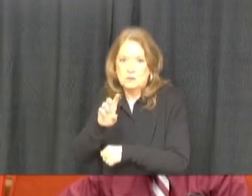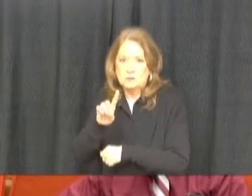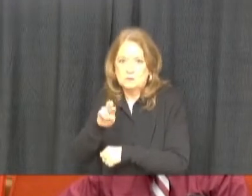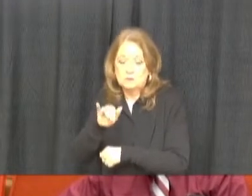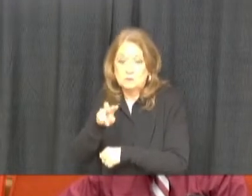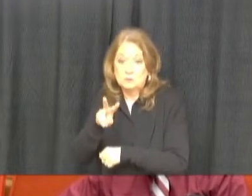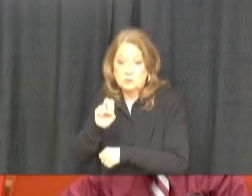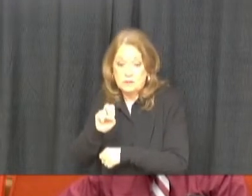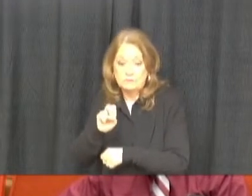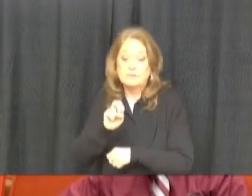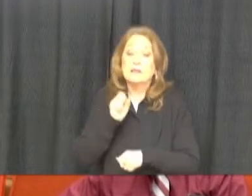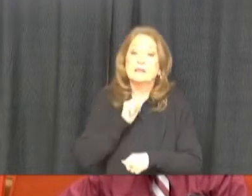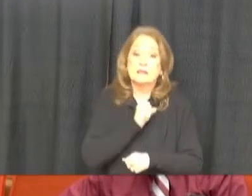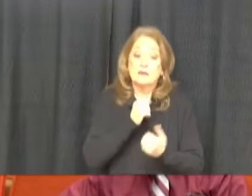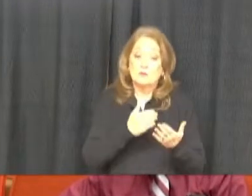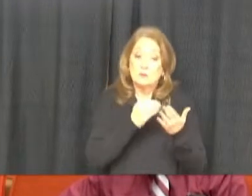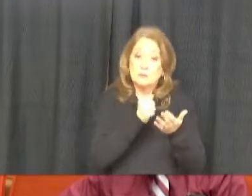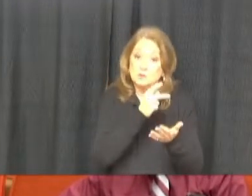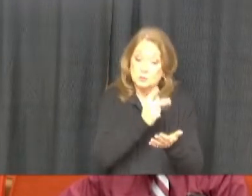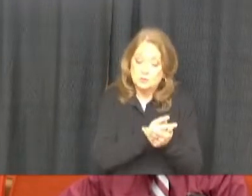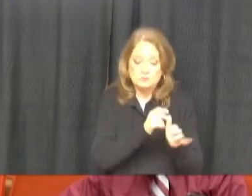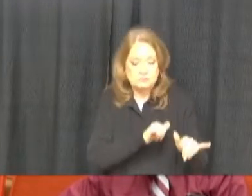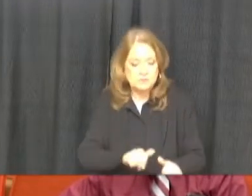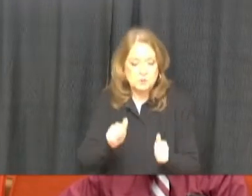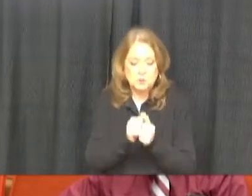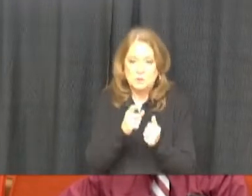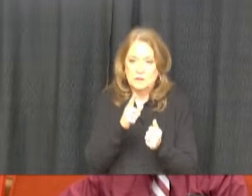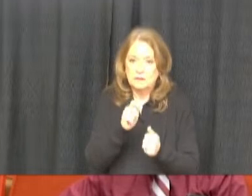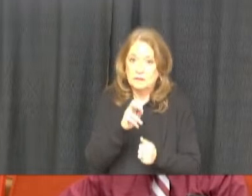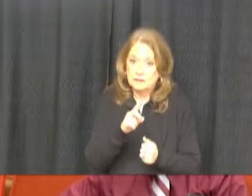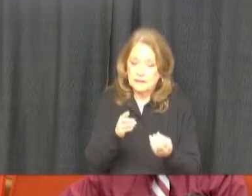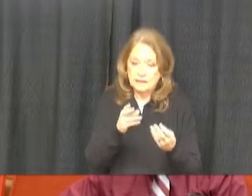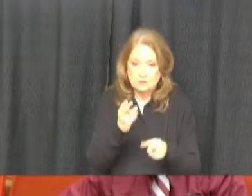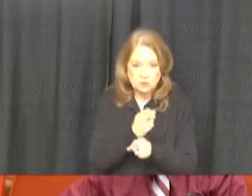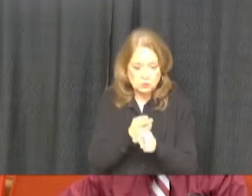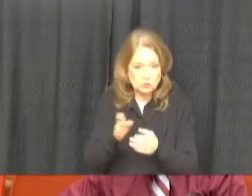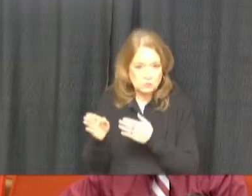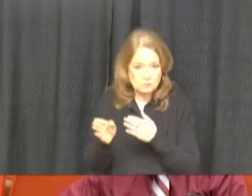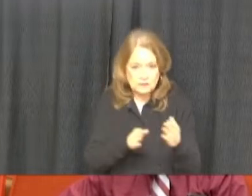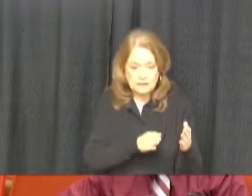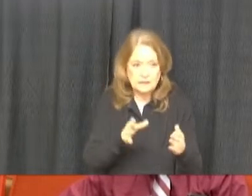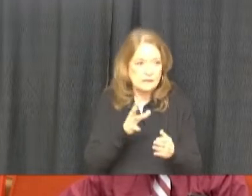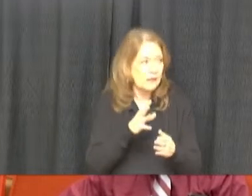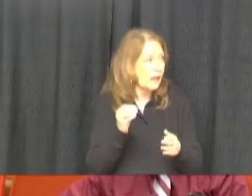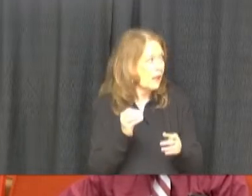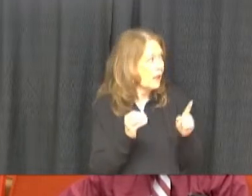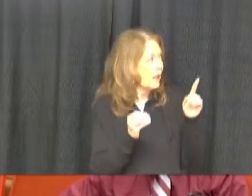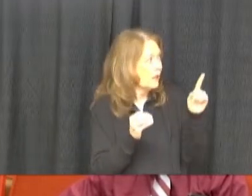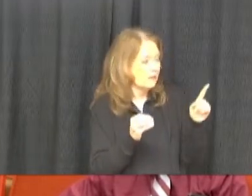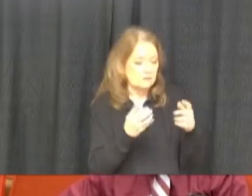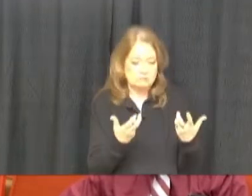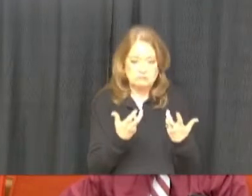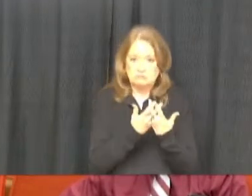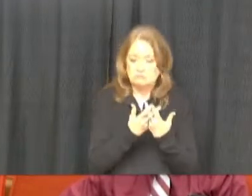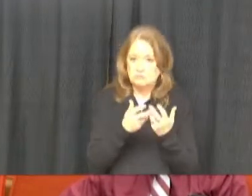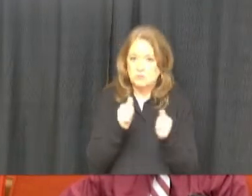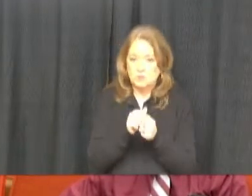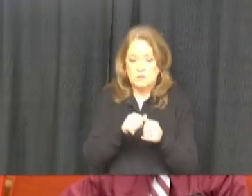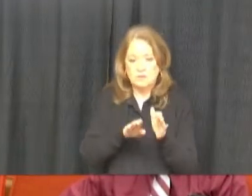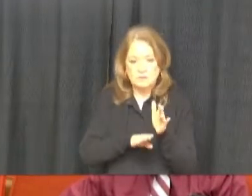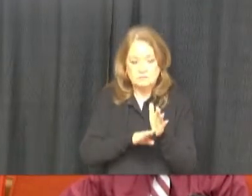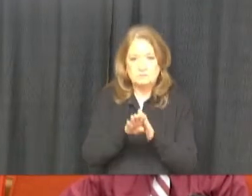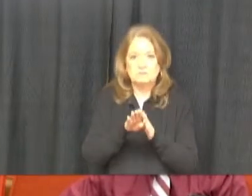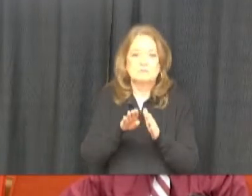approval. The proposed zoning is consistent with the land use plan. The proposed R2A single-family residential zone is not out of character with the development